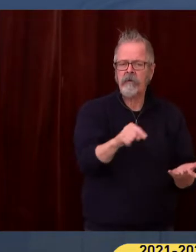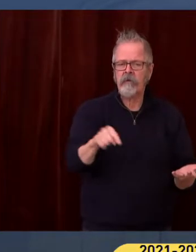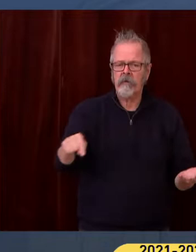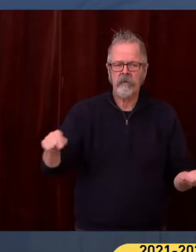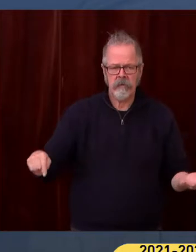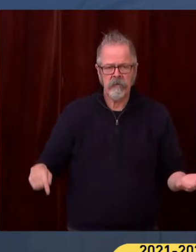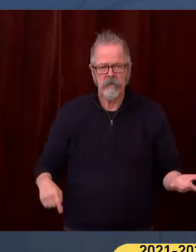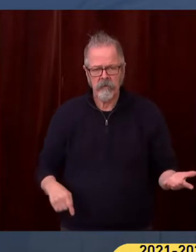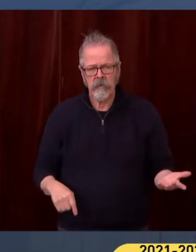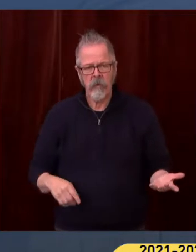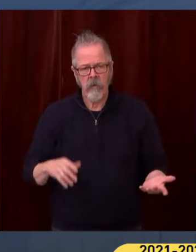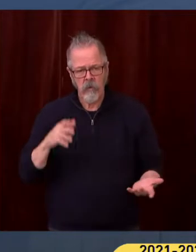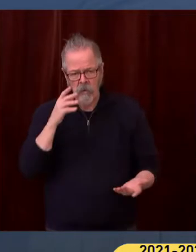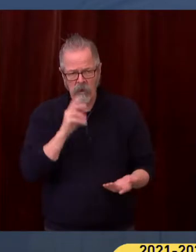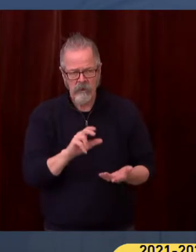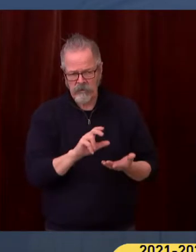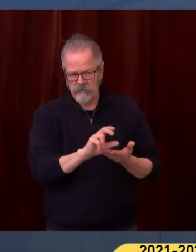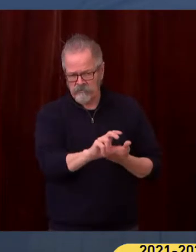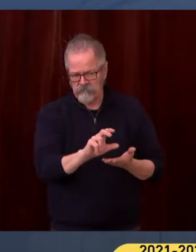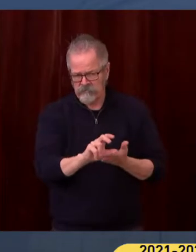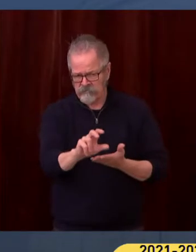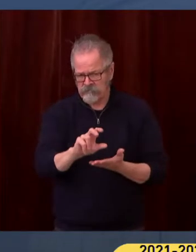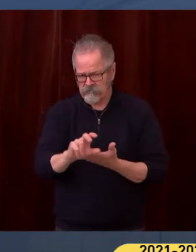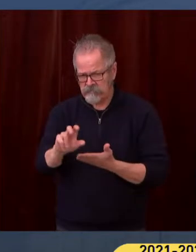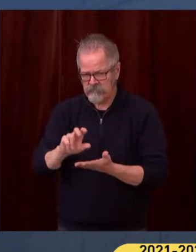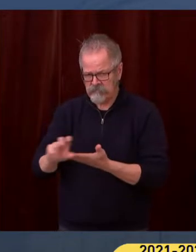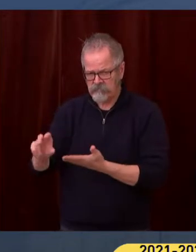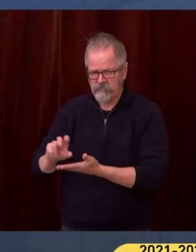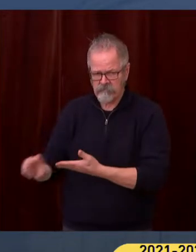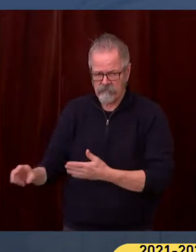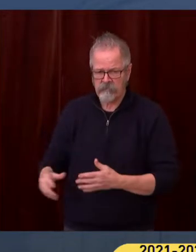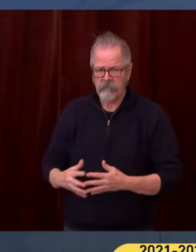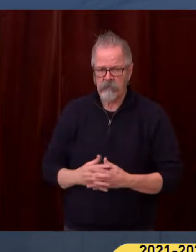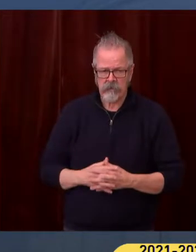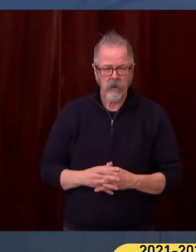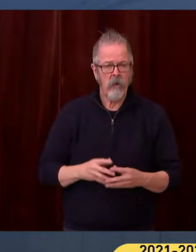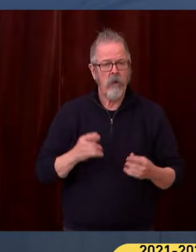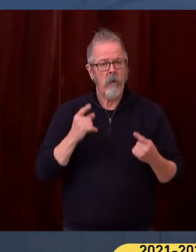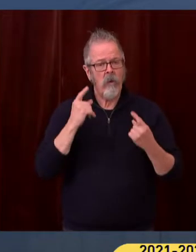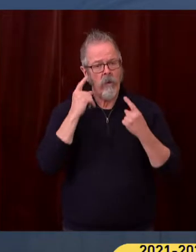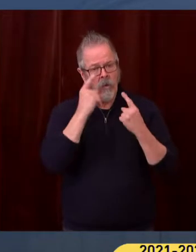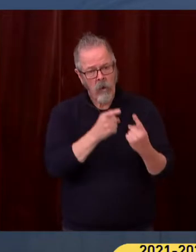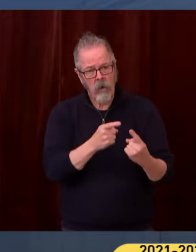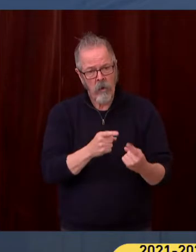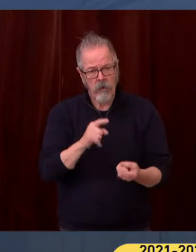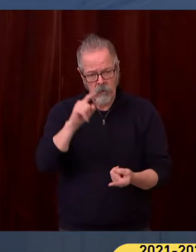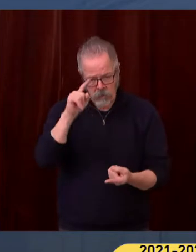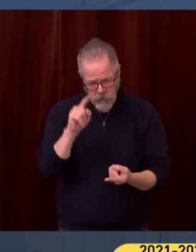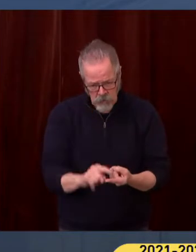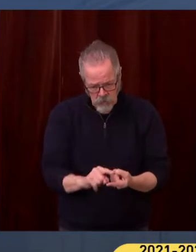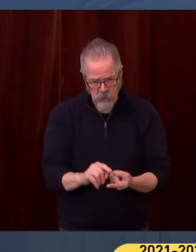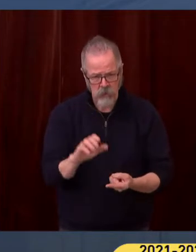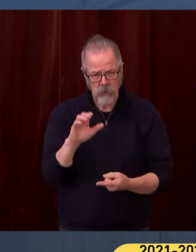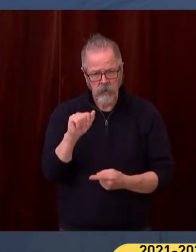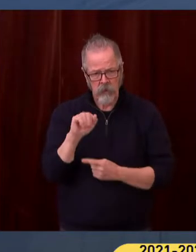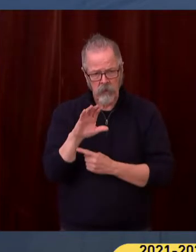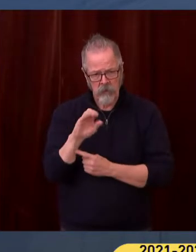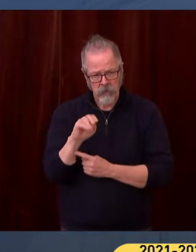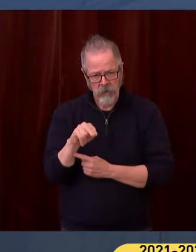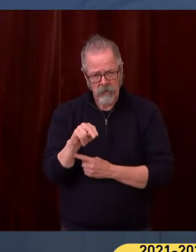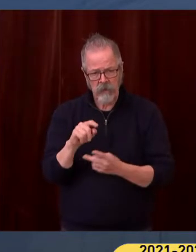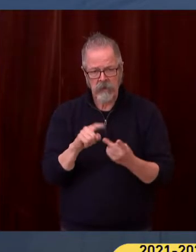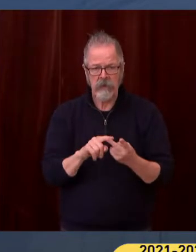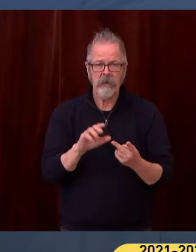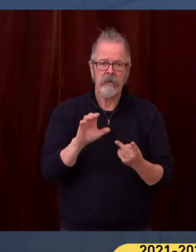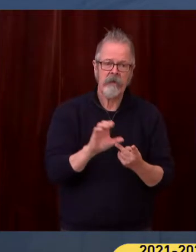reducing carbon, for investing in job creation, and for bringing more environmental justice, including the working families tax